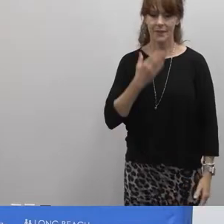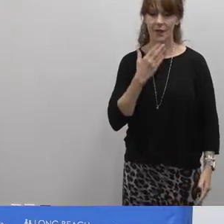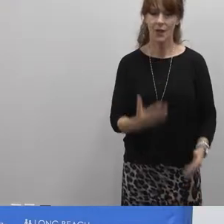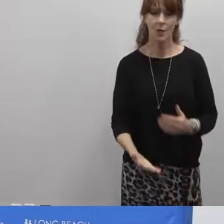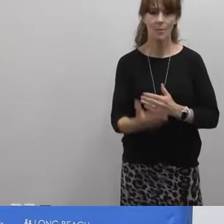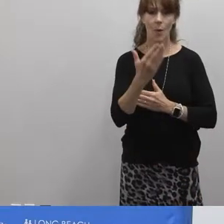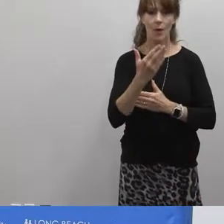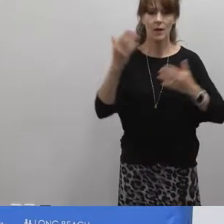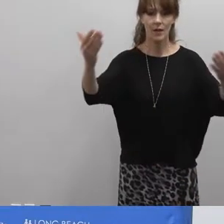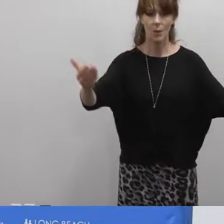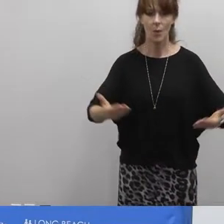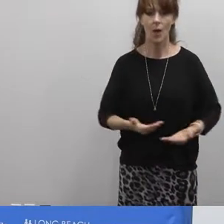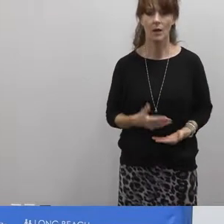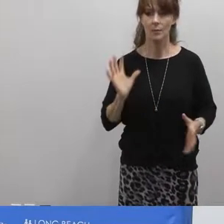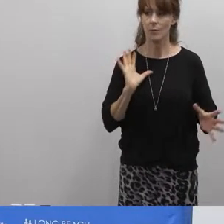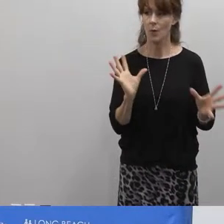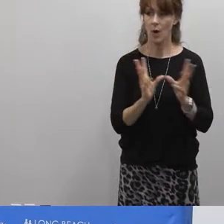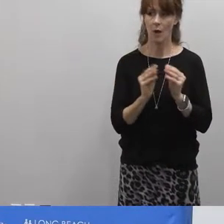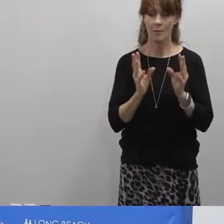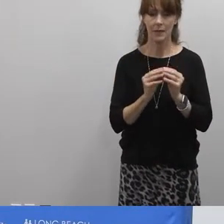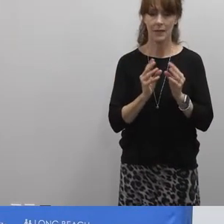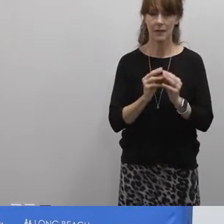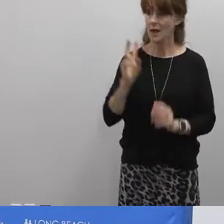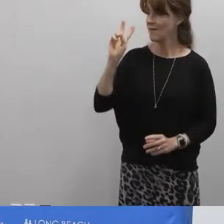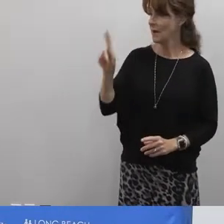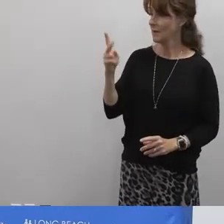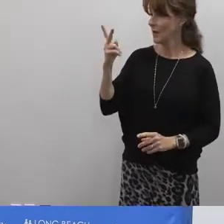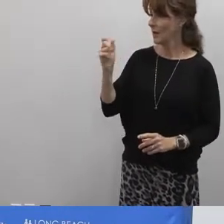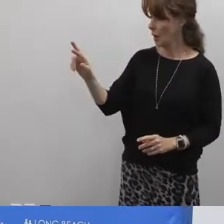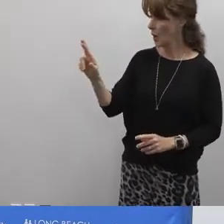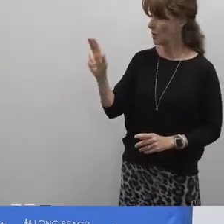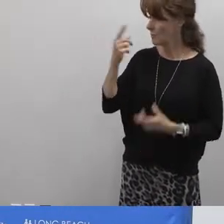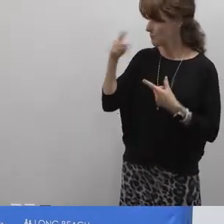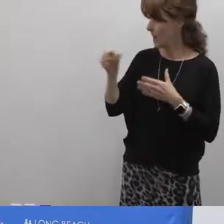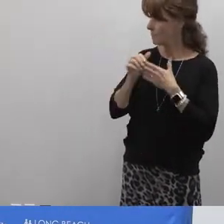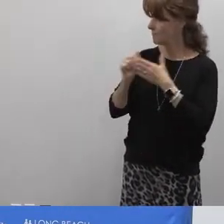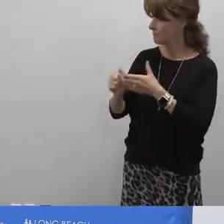Vice President Kerr, would you lead us in the Pledge of Allegiance? Sure.